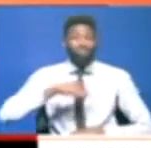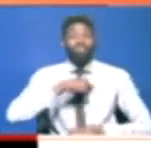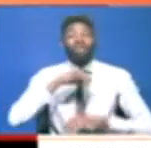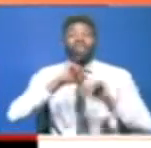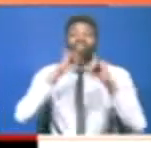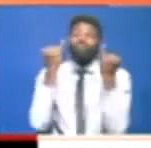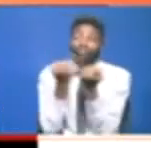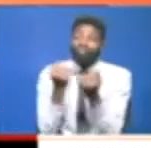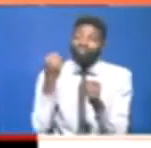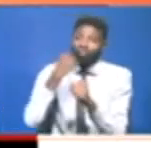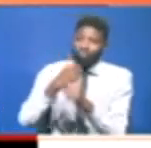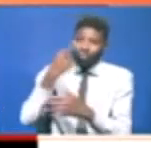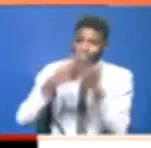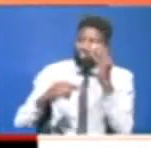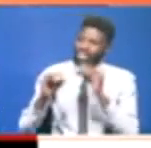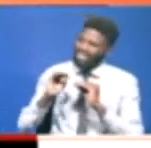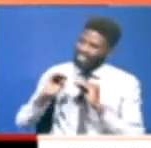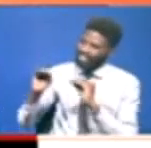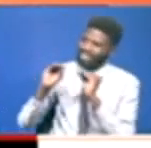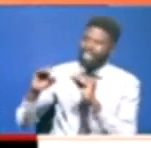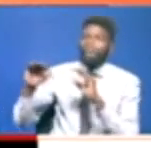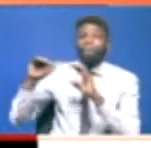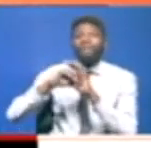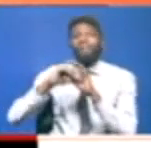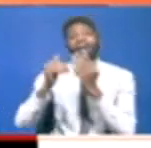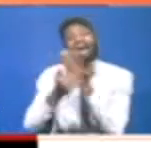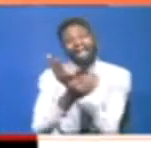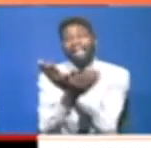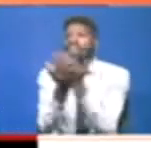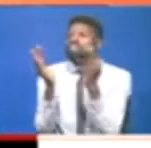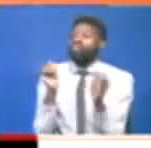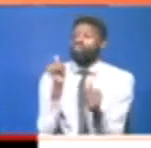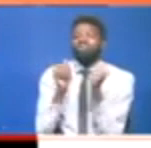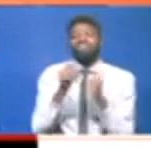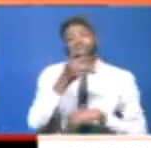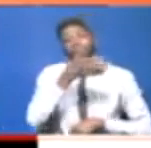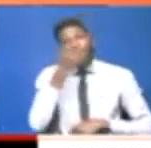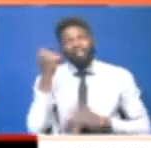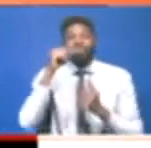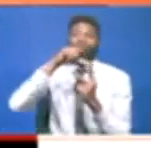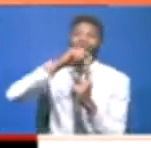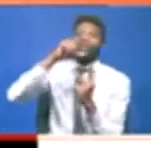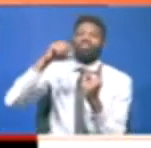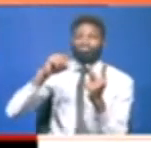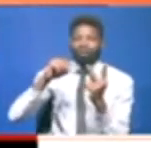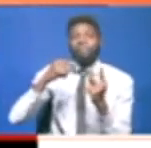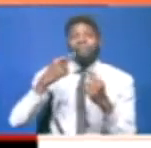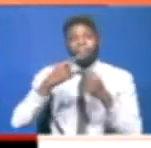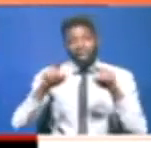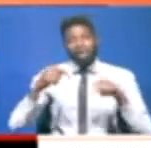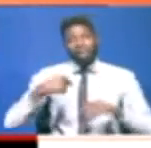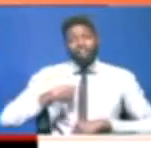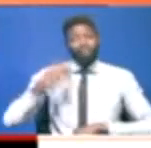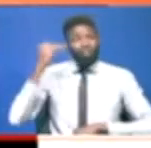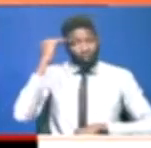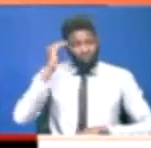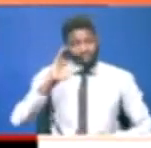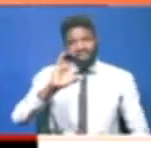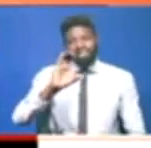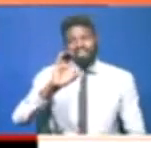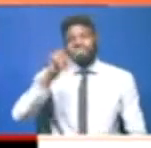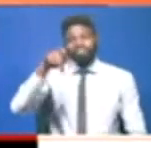sensitize the members across on which are the best options to do that. Uh-huh. But I know the CPF have been doing that, a lot